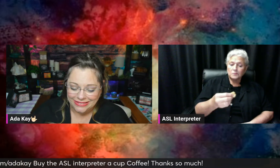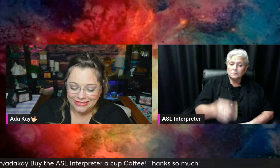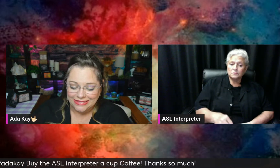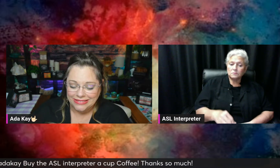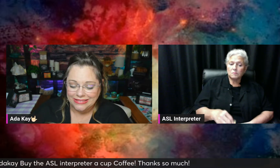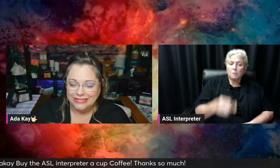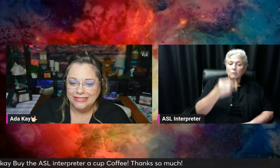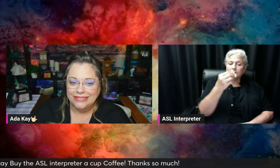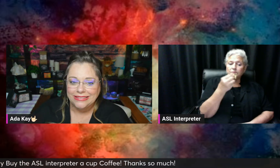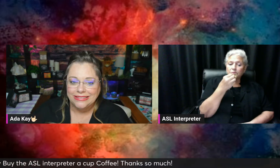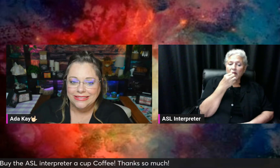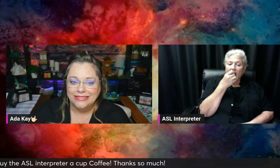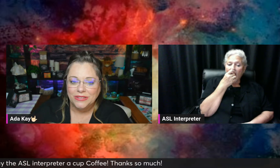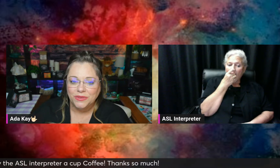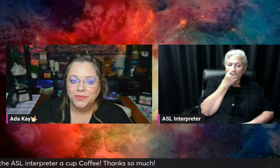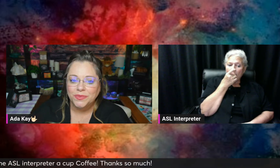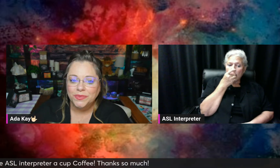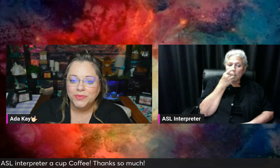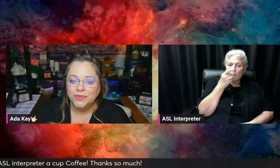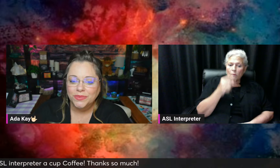just wanted to say,